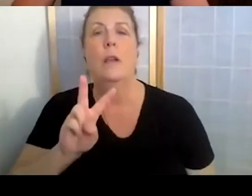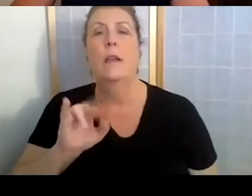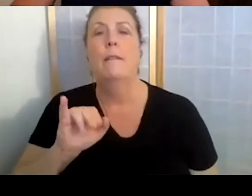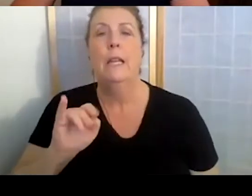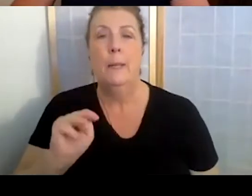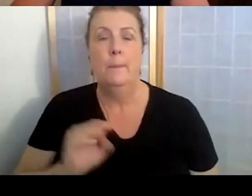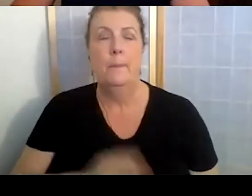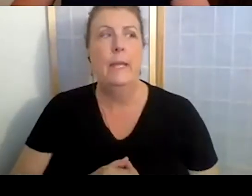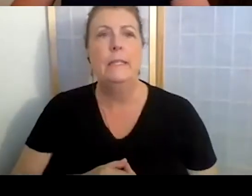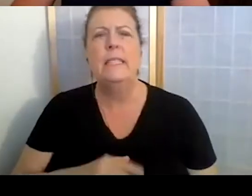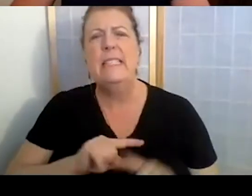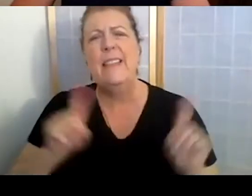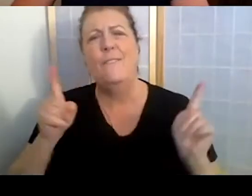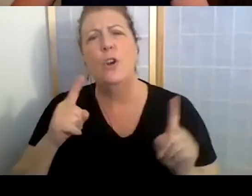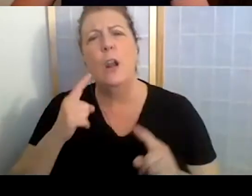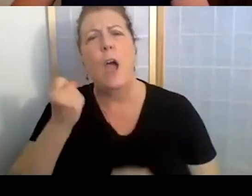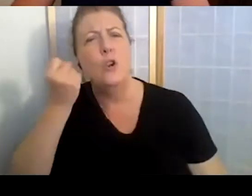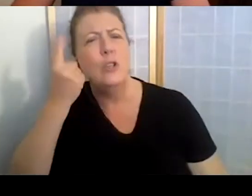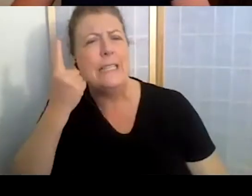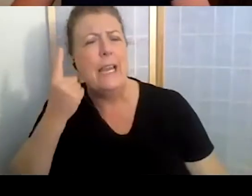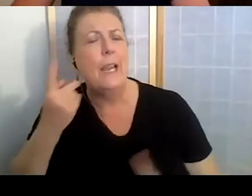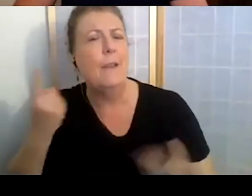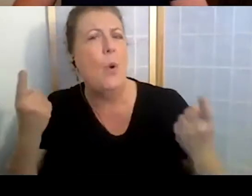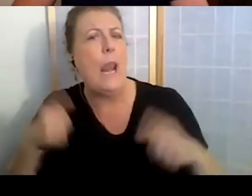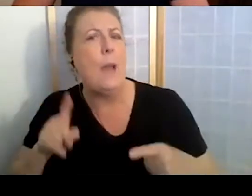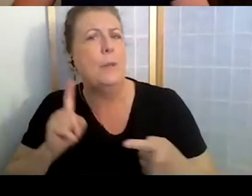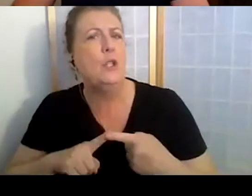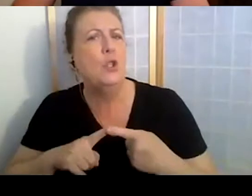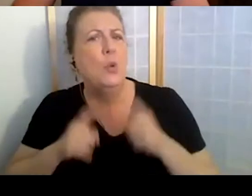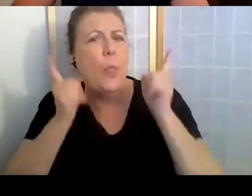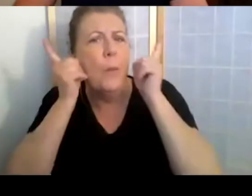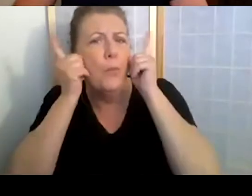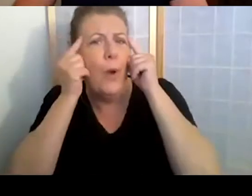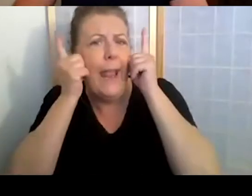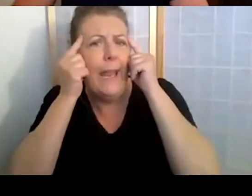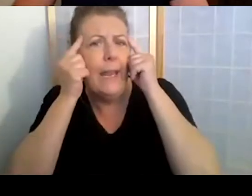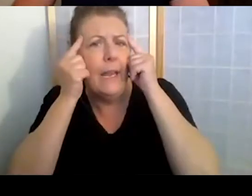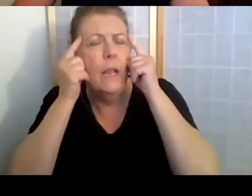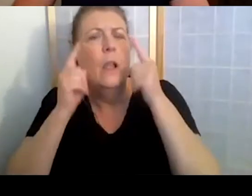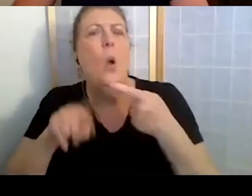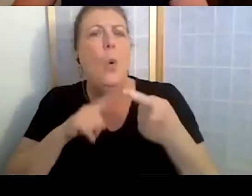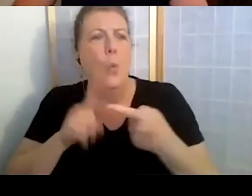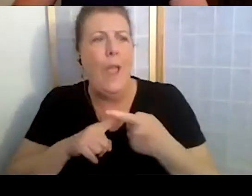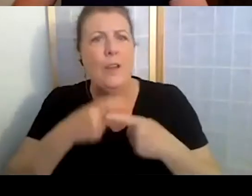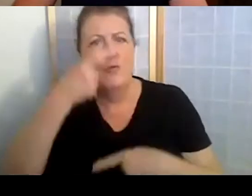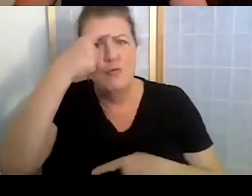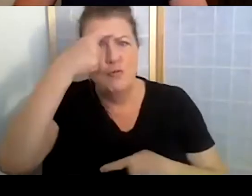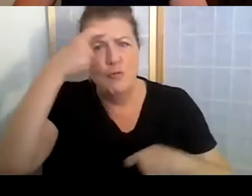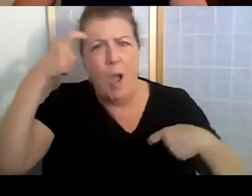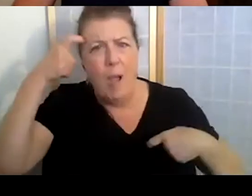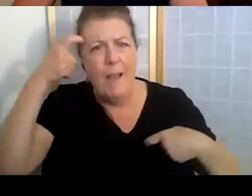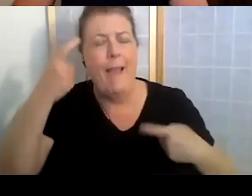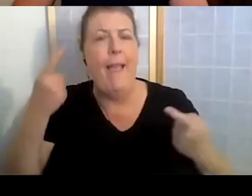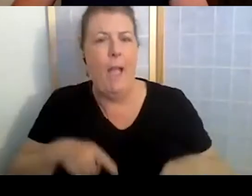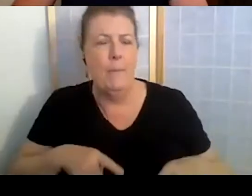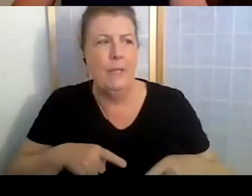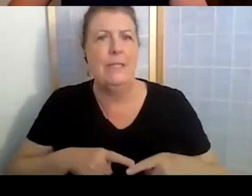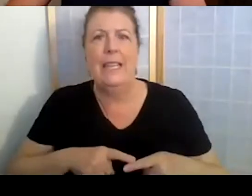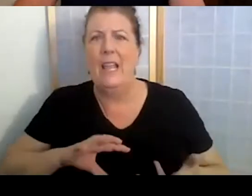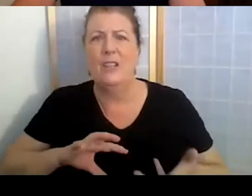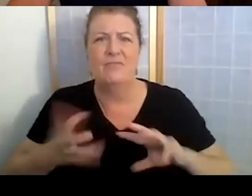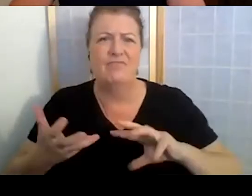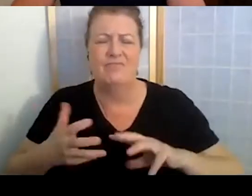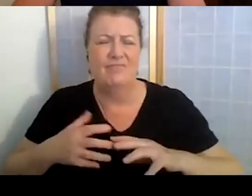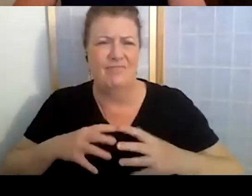in that kind of trauma that can scramble a narrative, will often scramble a narrative. So there are a lot of departments that